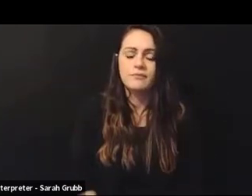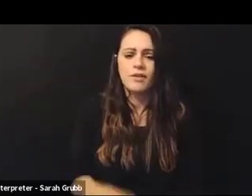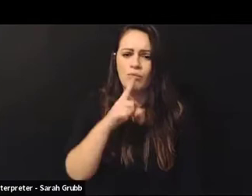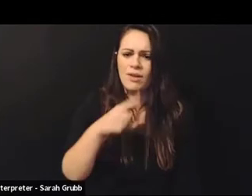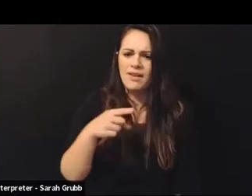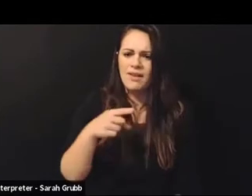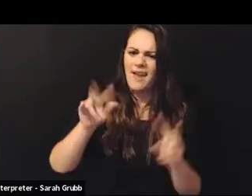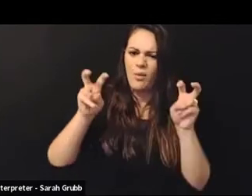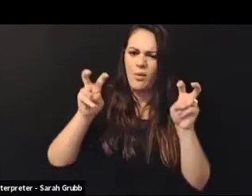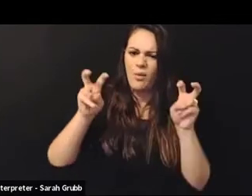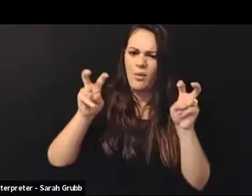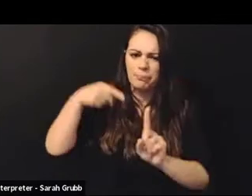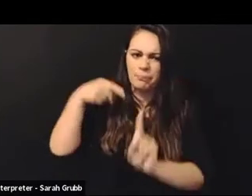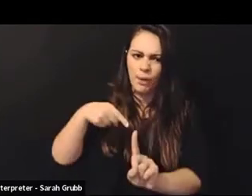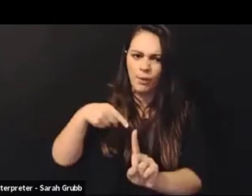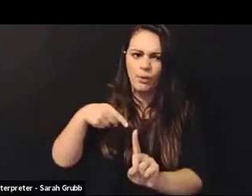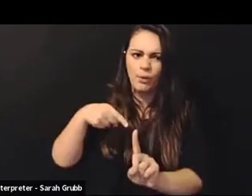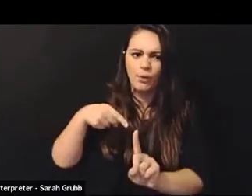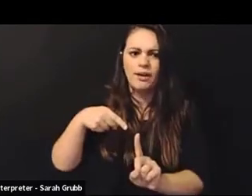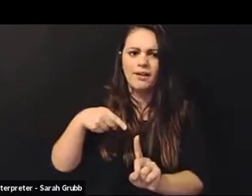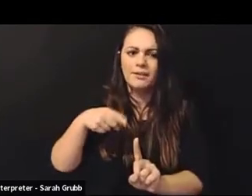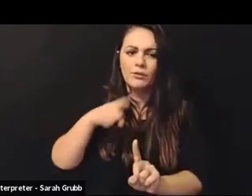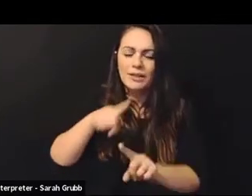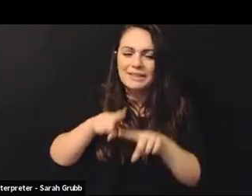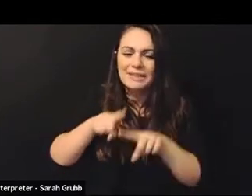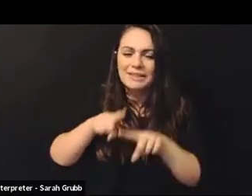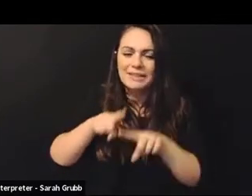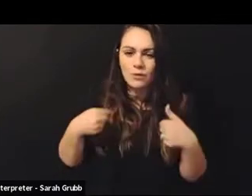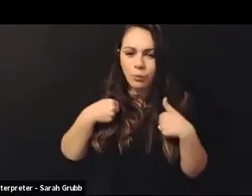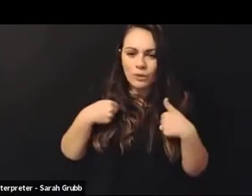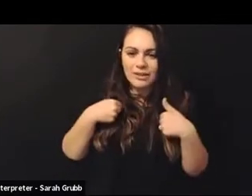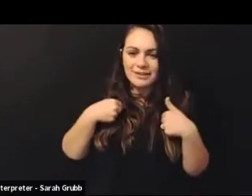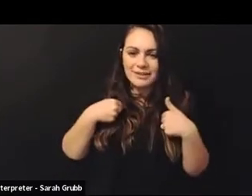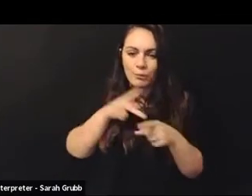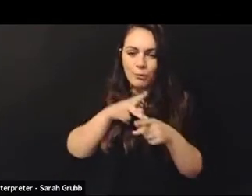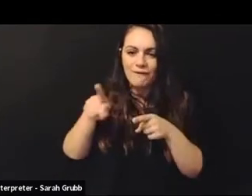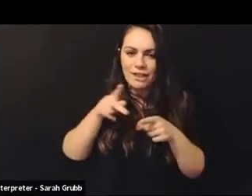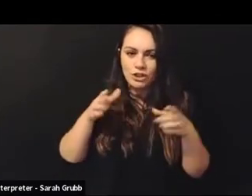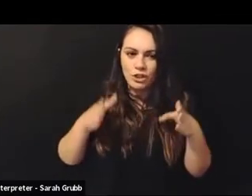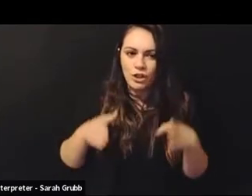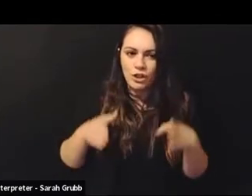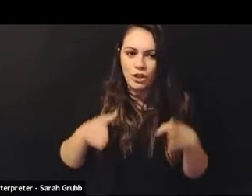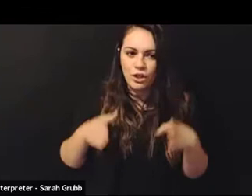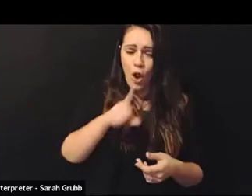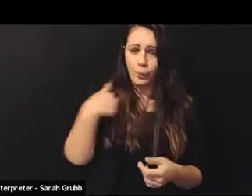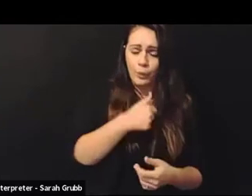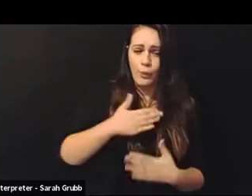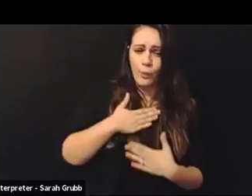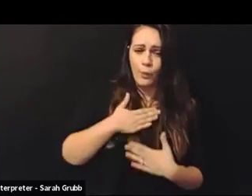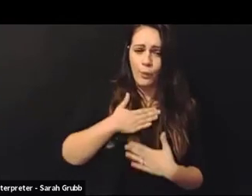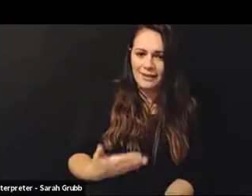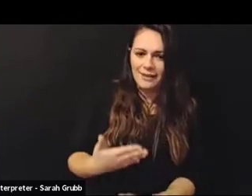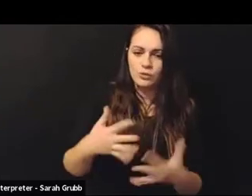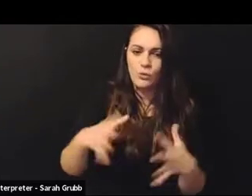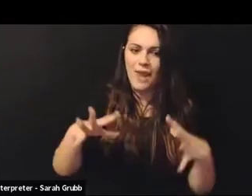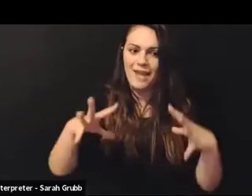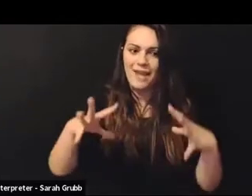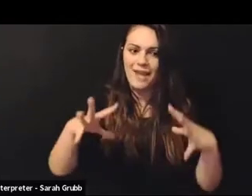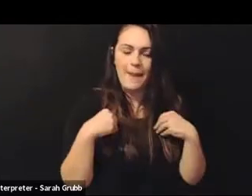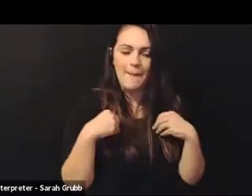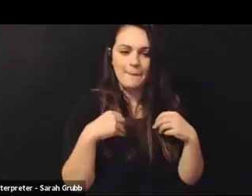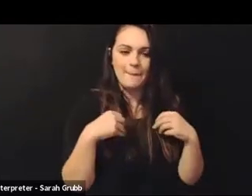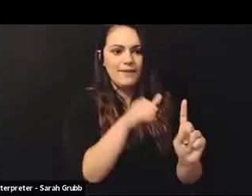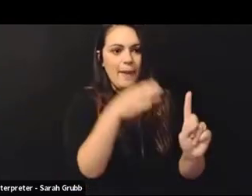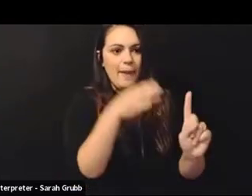this idea that it's dependent on us as professionals to be willing to accept that they are not going to